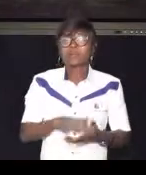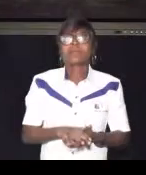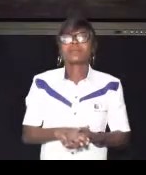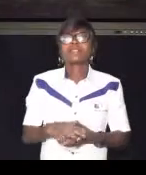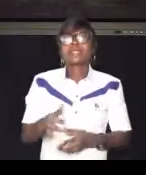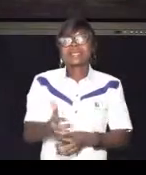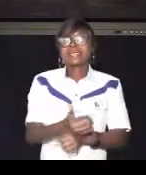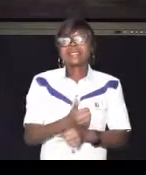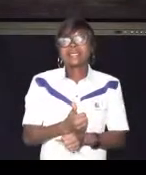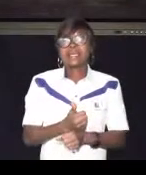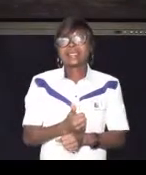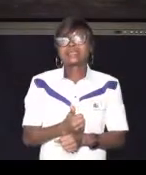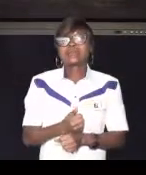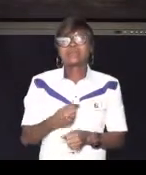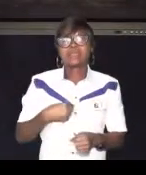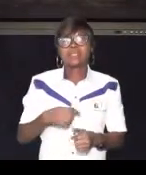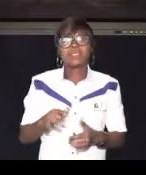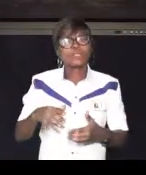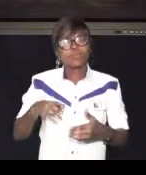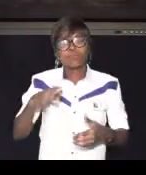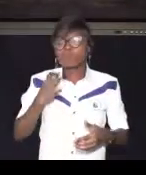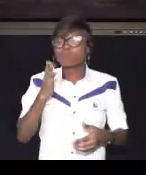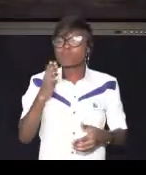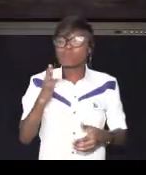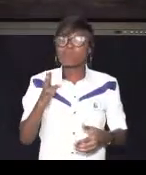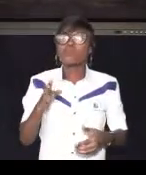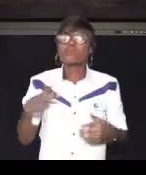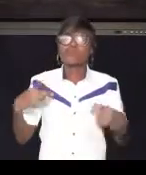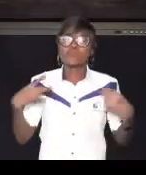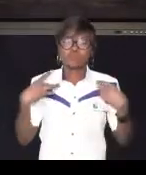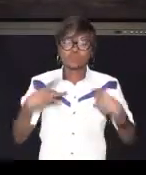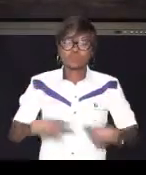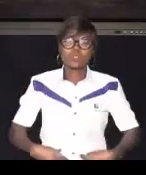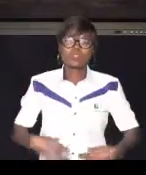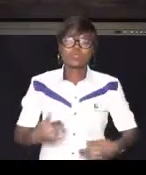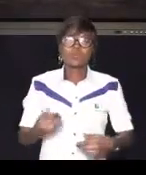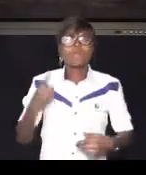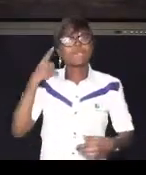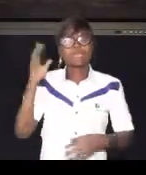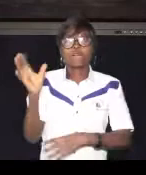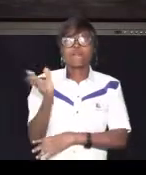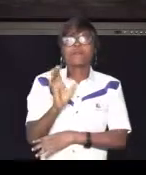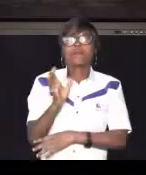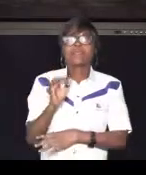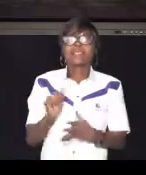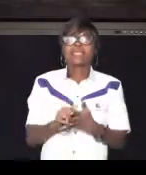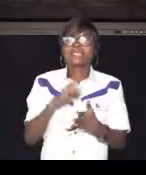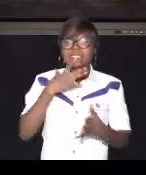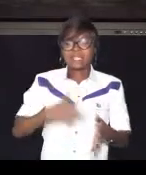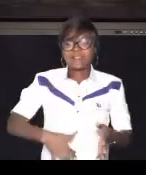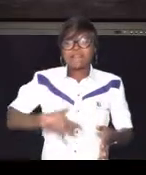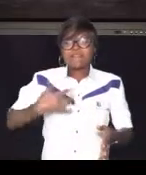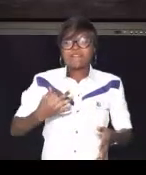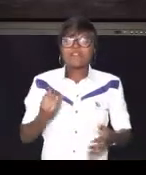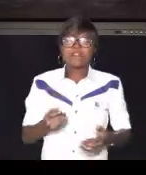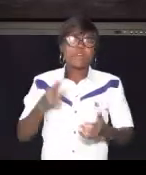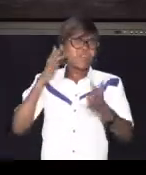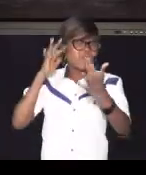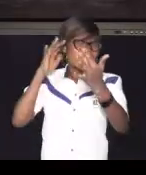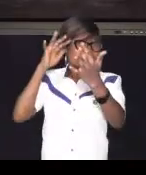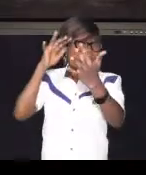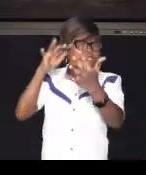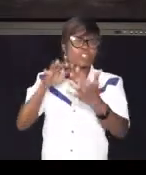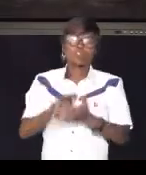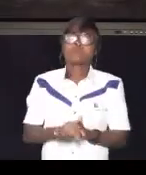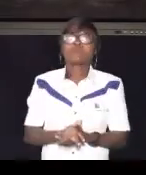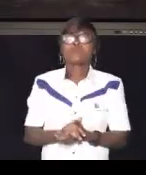or my mommy gets me a blue dress for Christmas. That is a feeling of expectation and